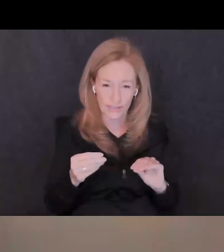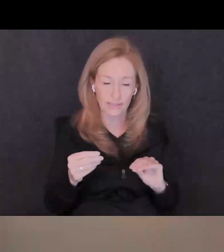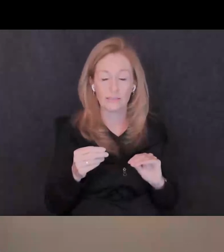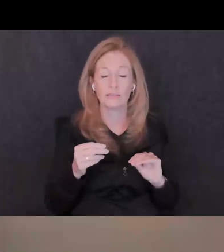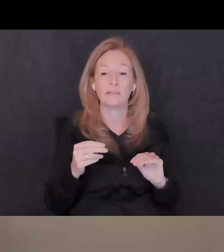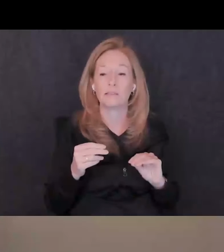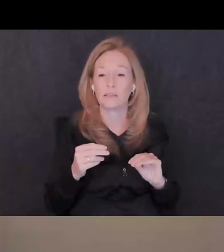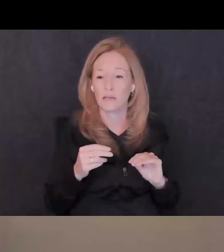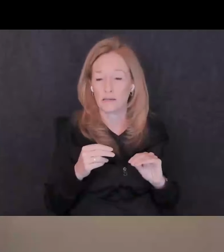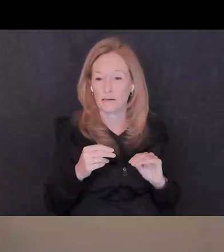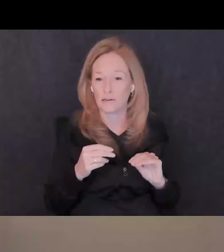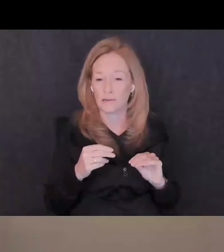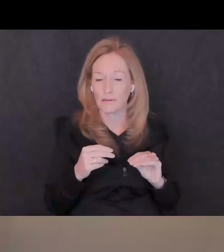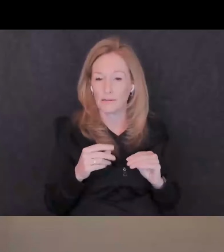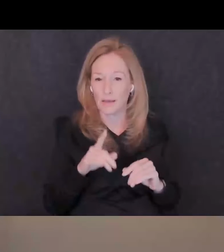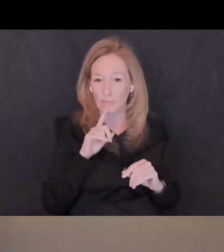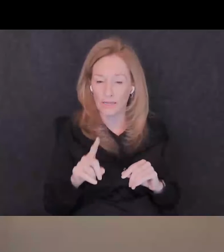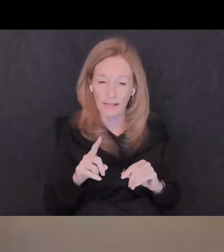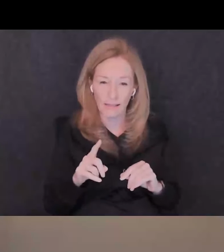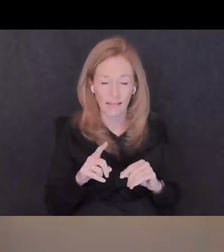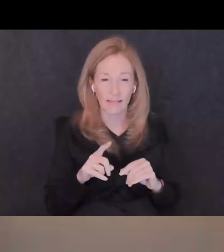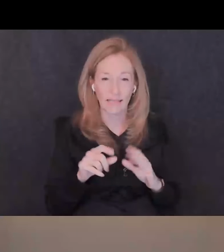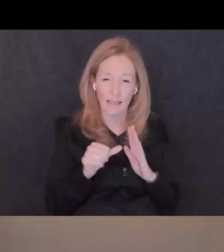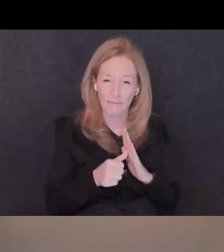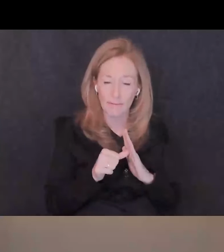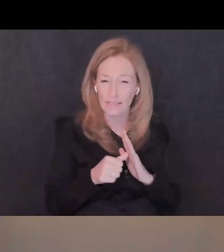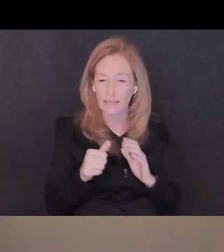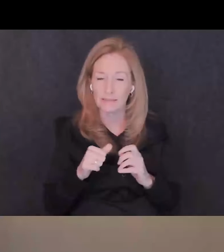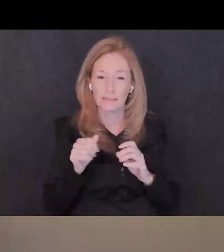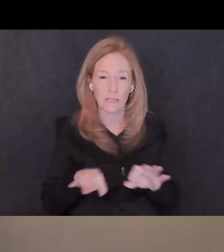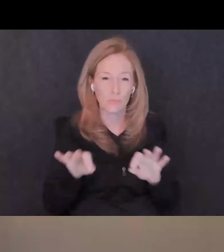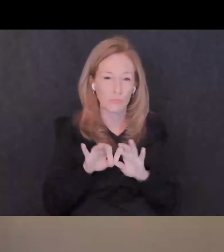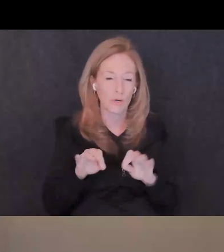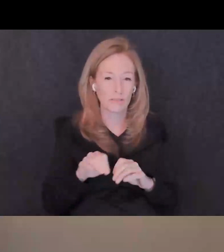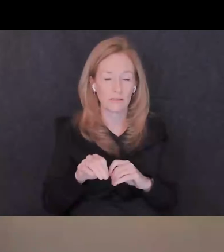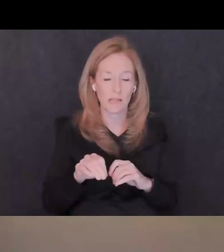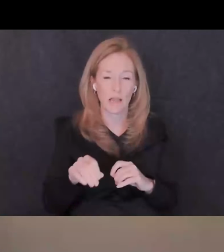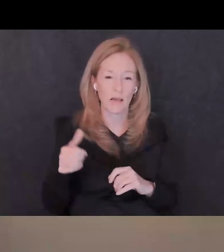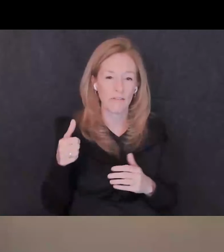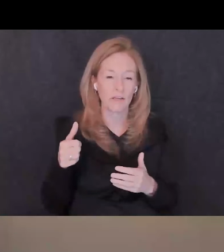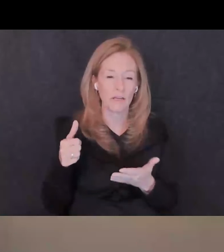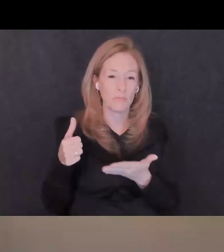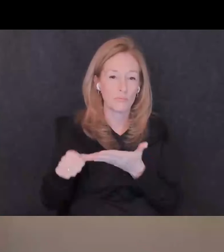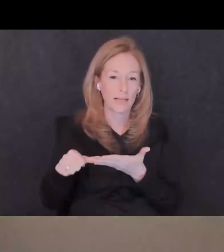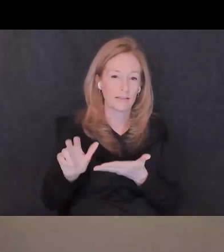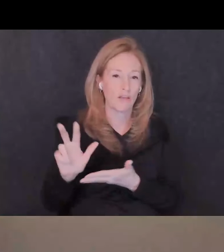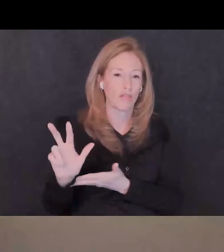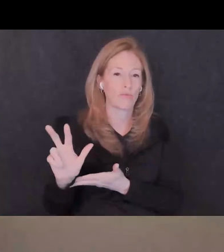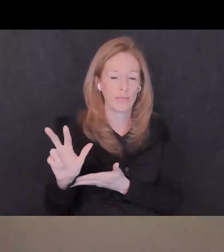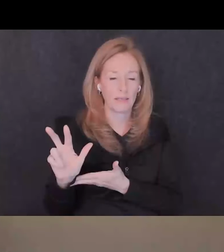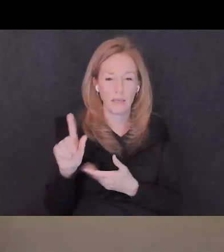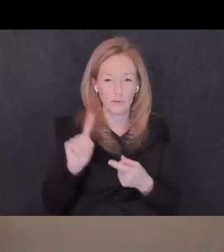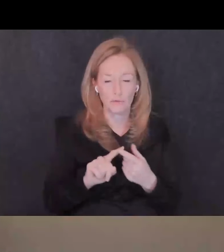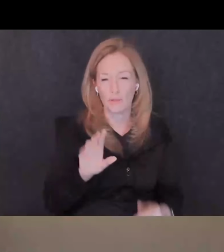importance of the press 3 option being added to 988 to